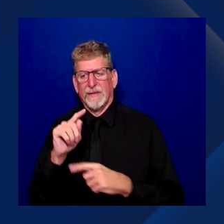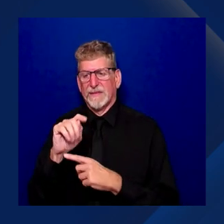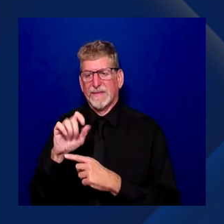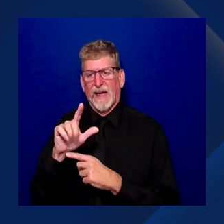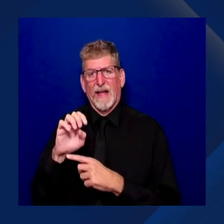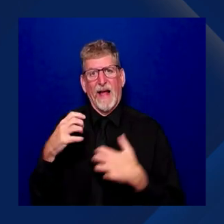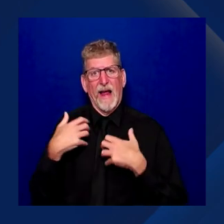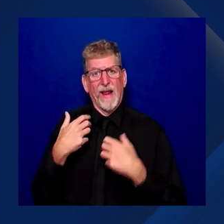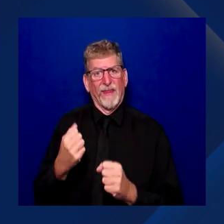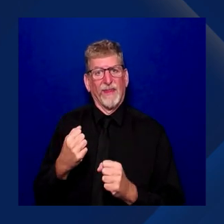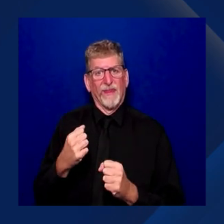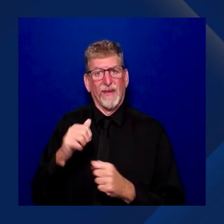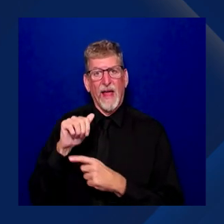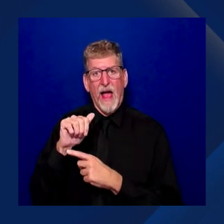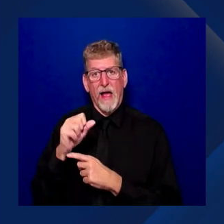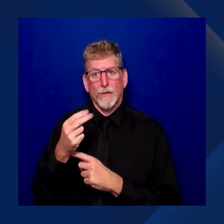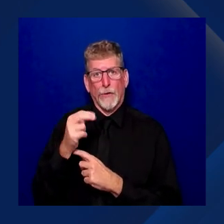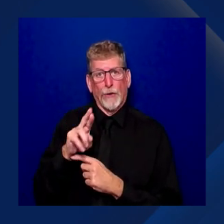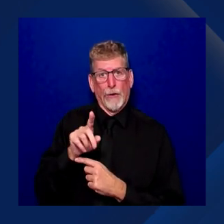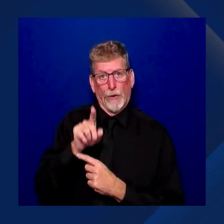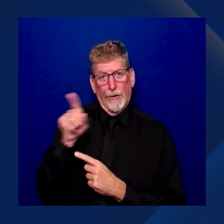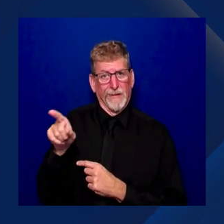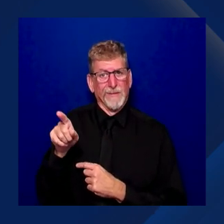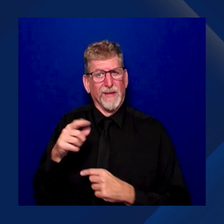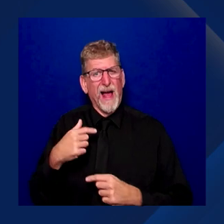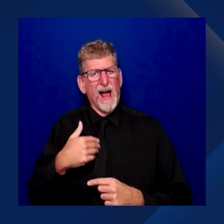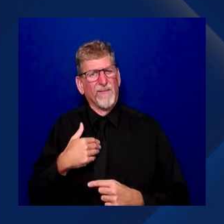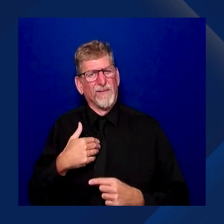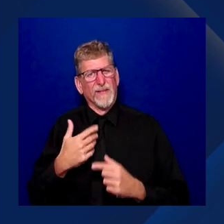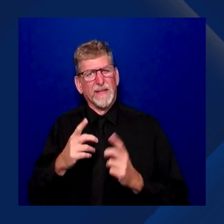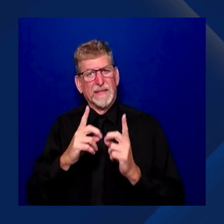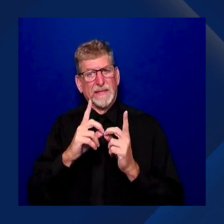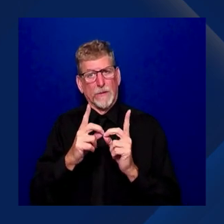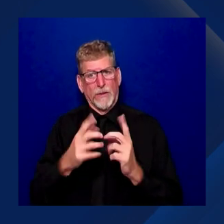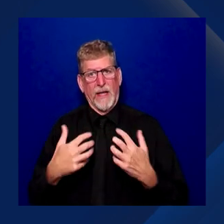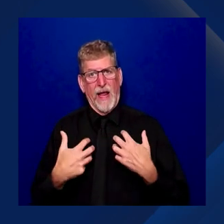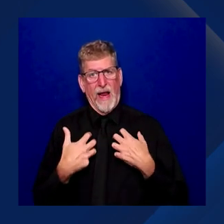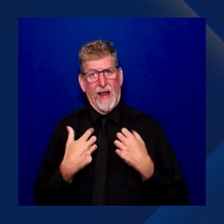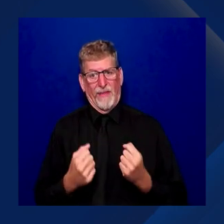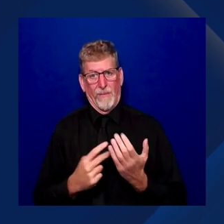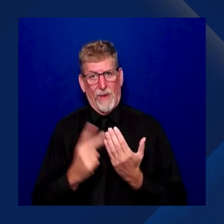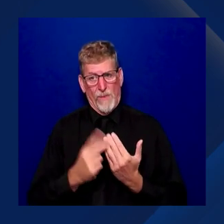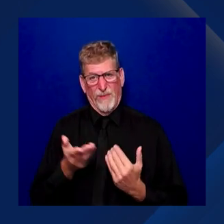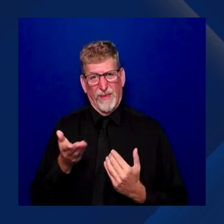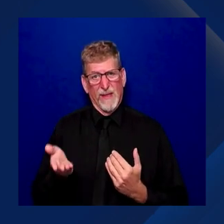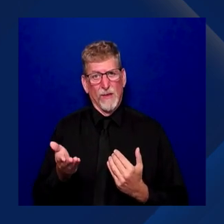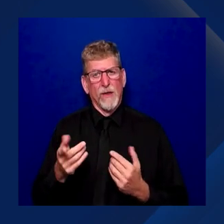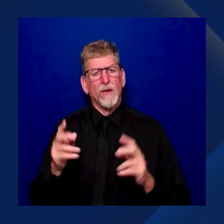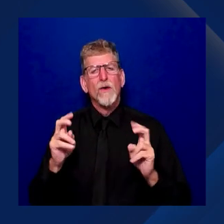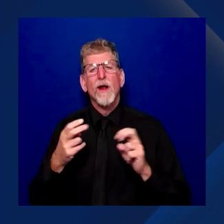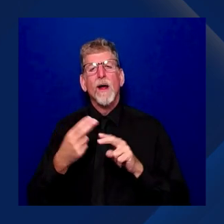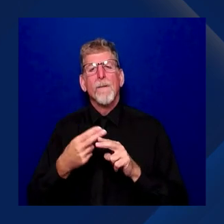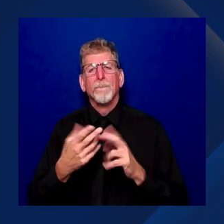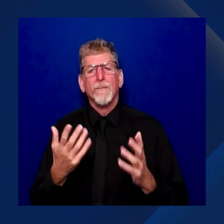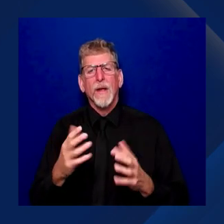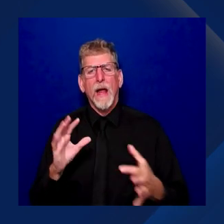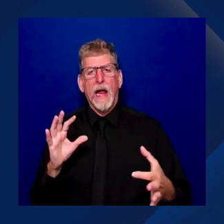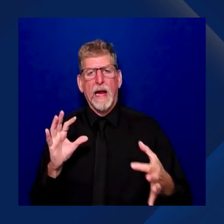digital health program called Connected Mom. And in this program, moms are given blood pressure cuffs and they're given